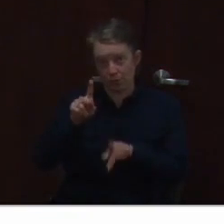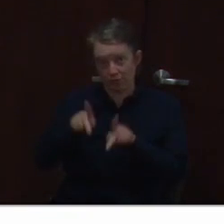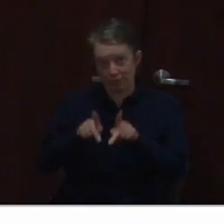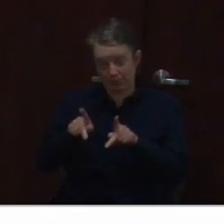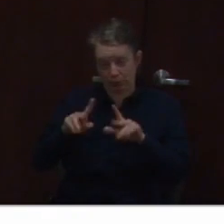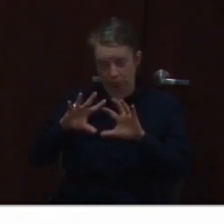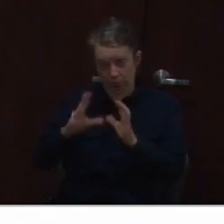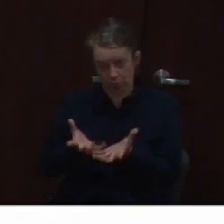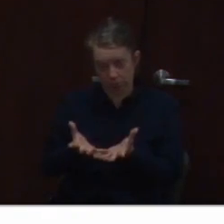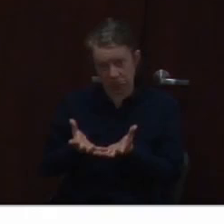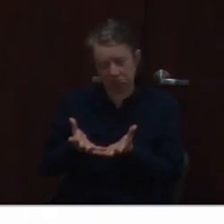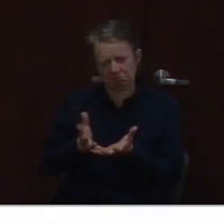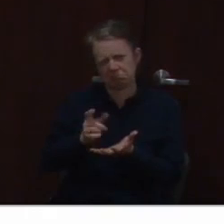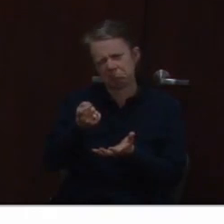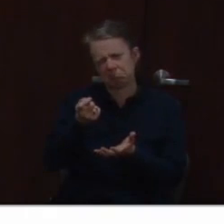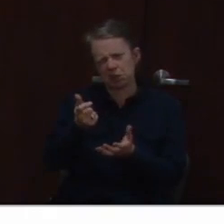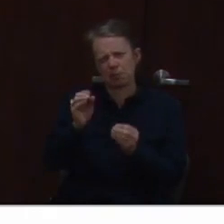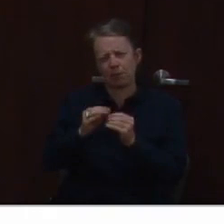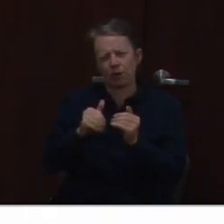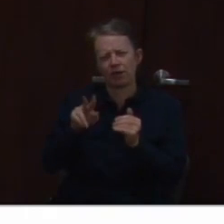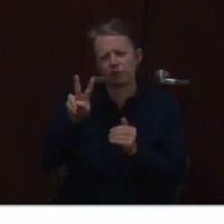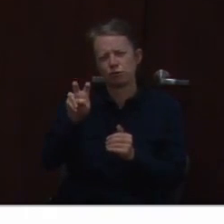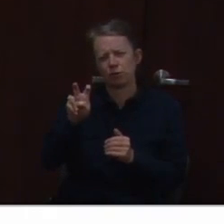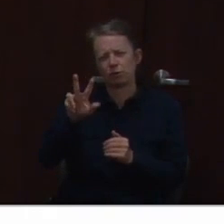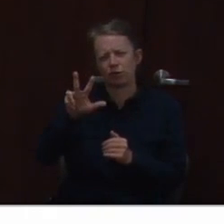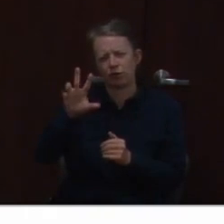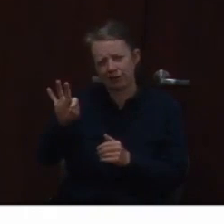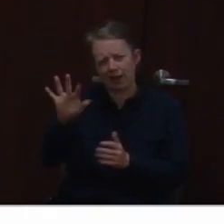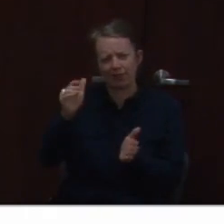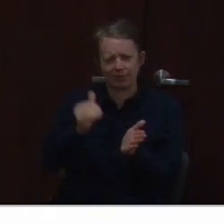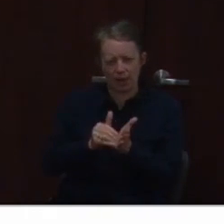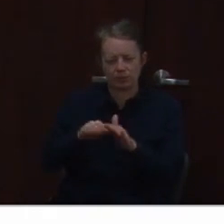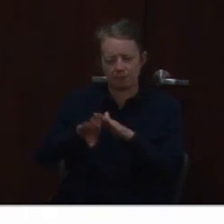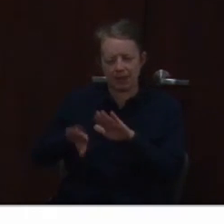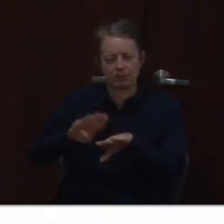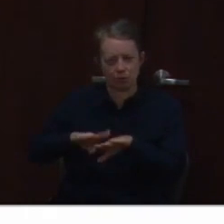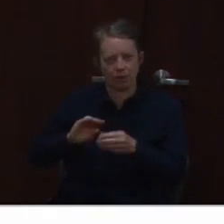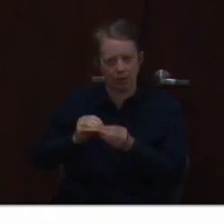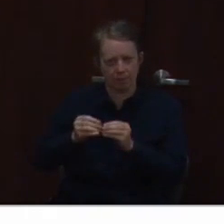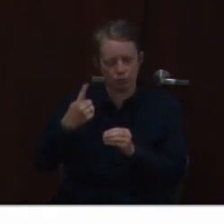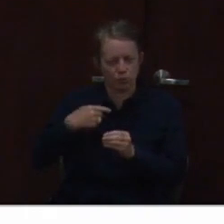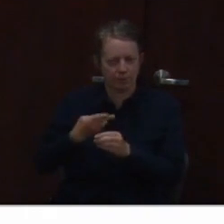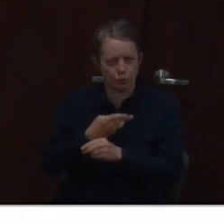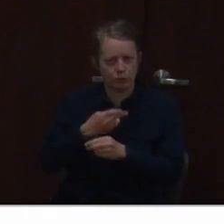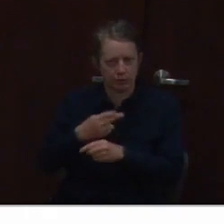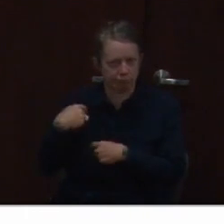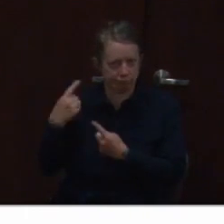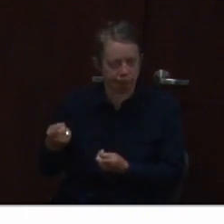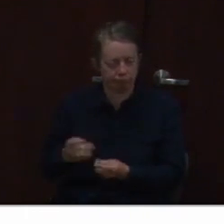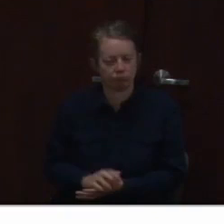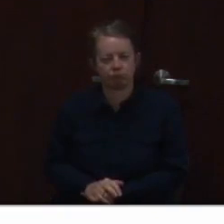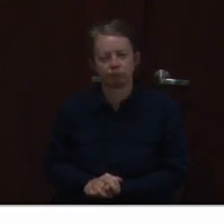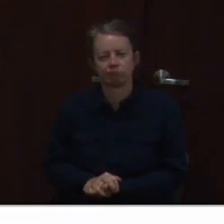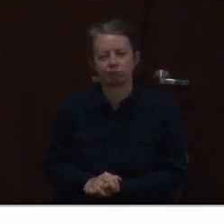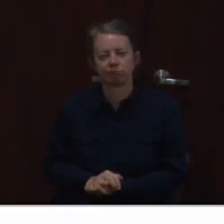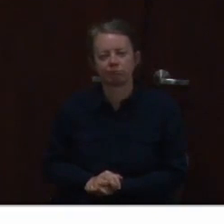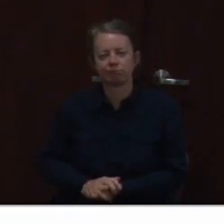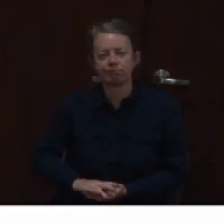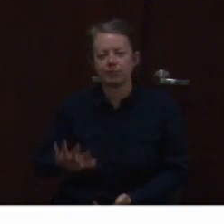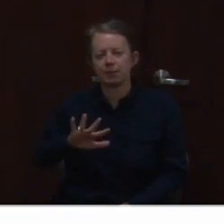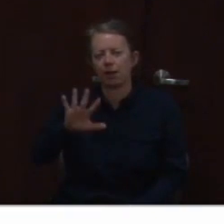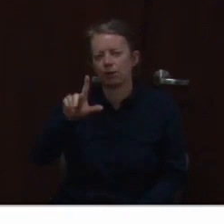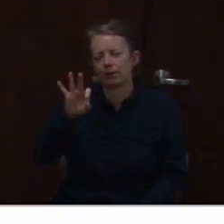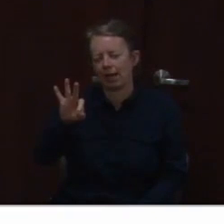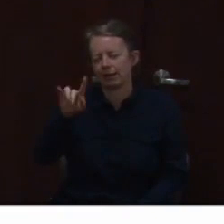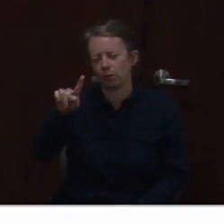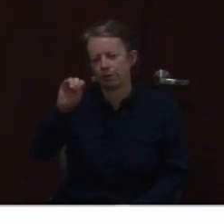a little over 239,000 based on the data we were using. And roughly 91% of